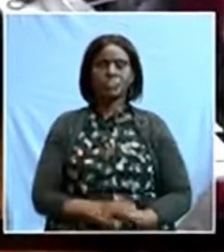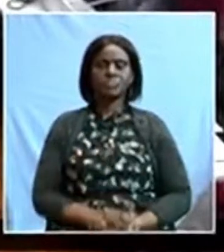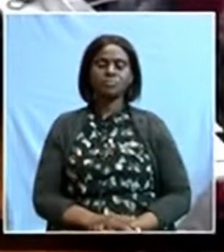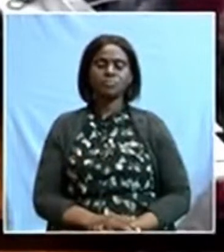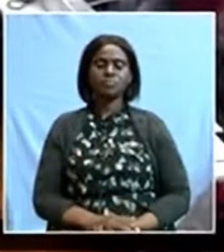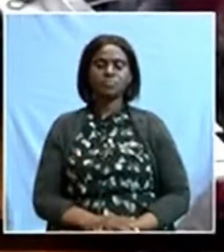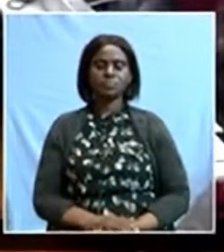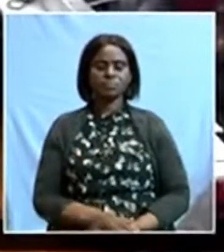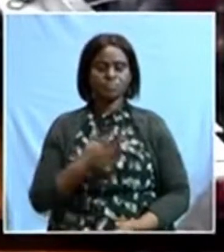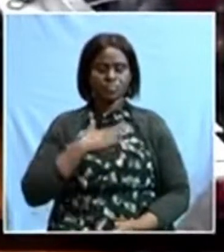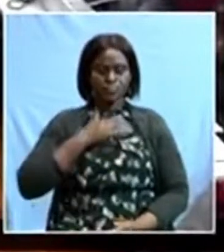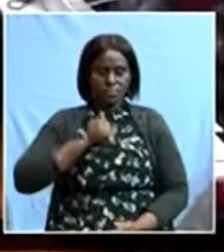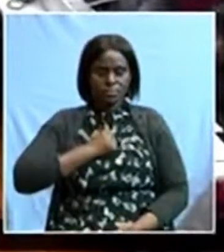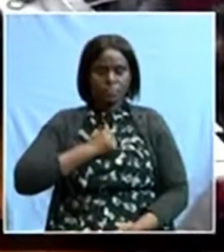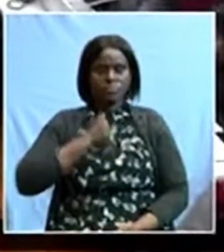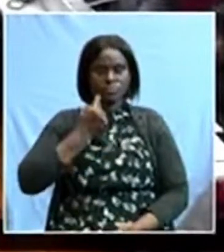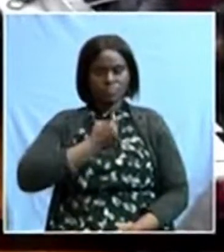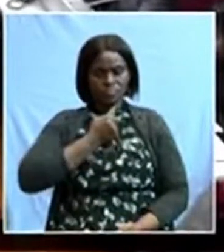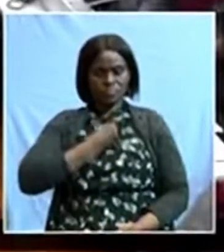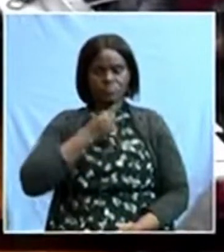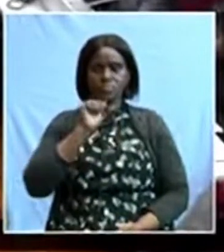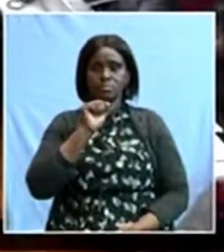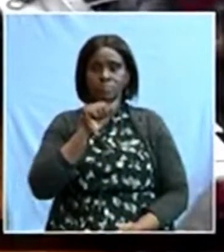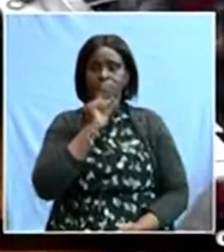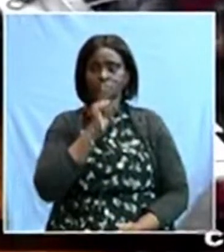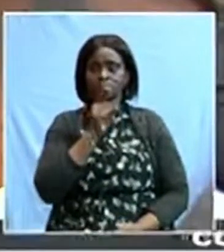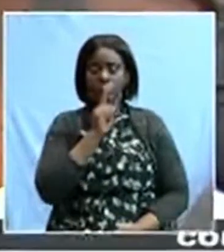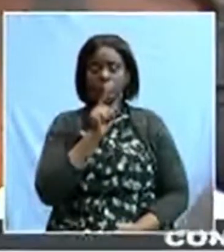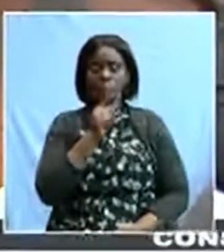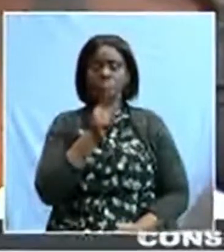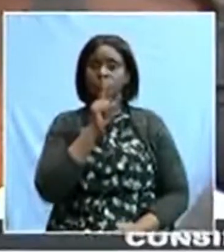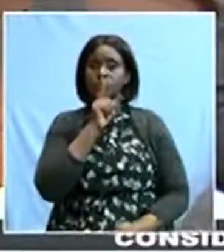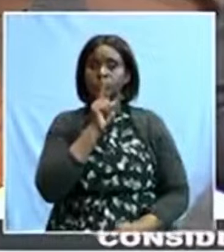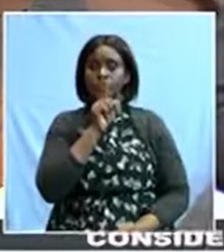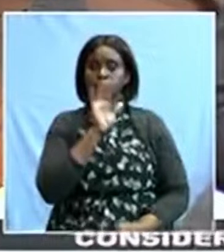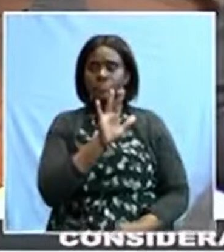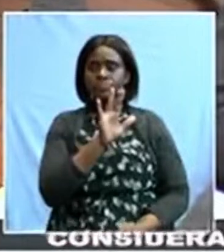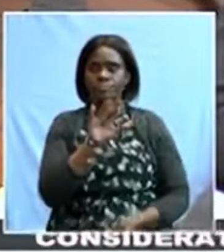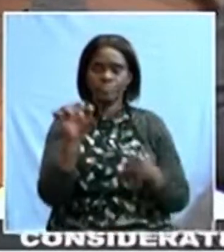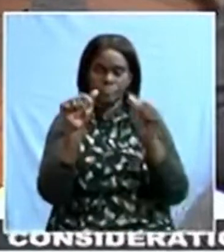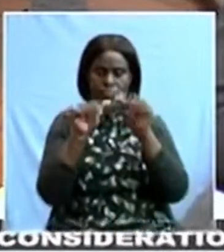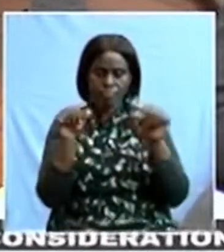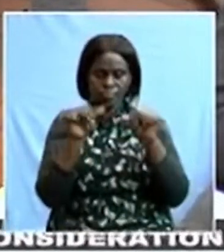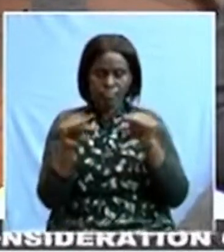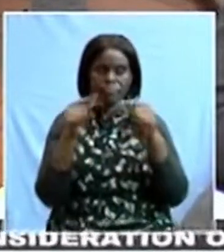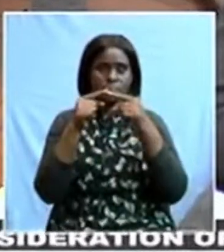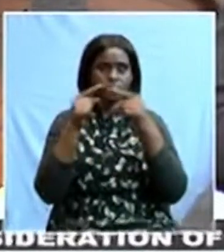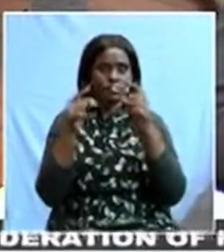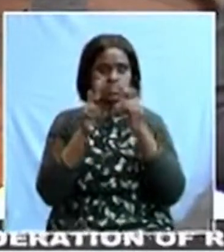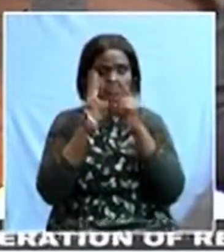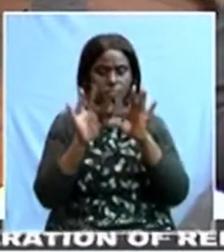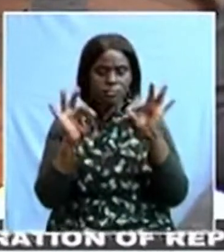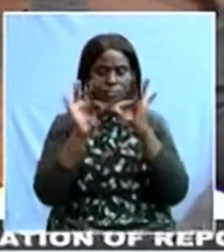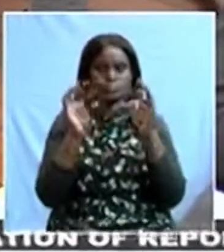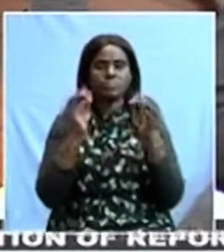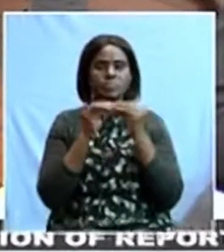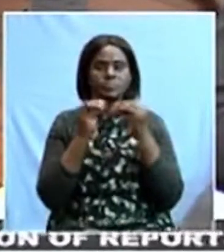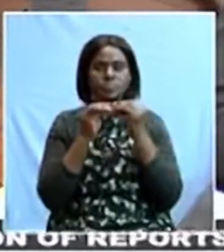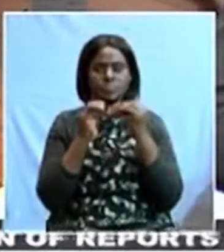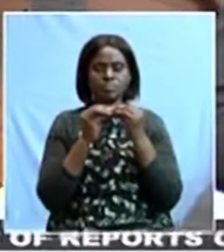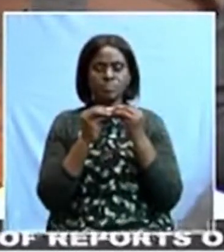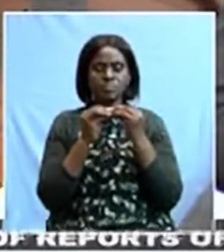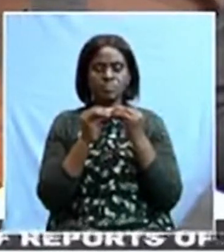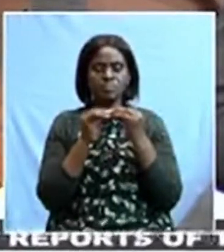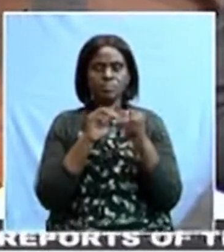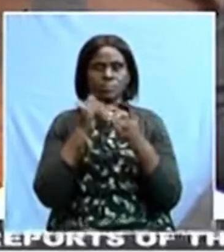in my own view, and indeed factually, audit takes precedence, and that we